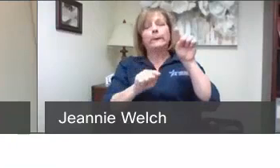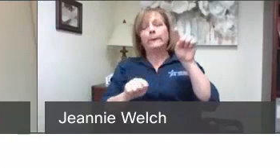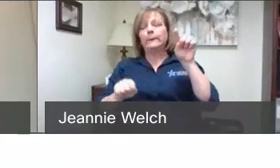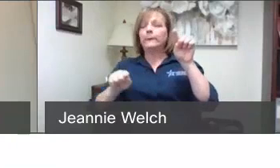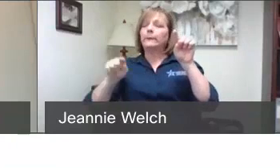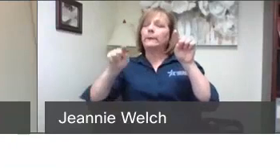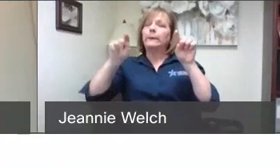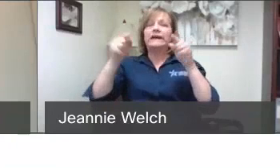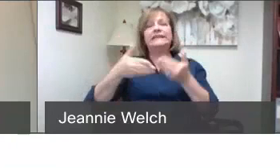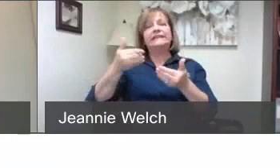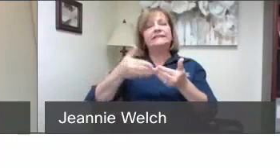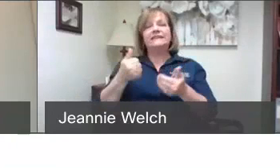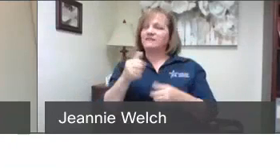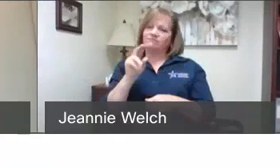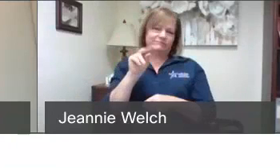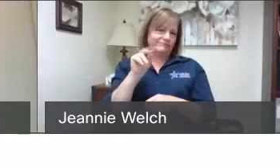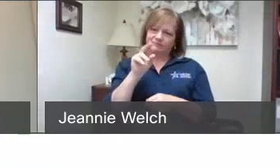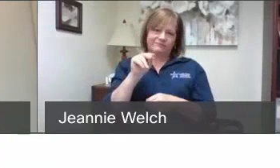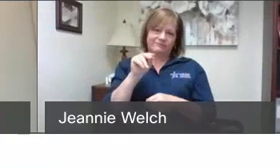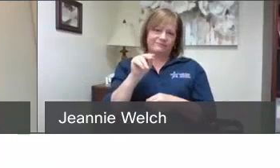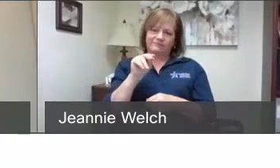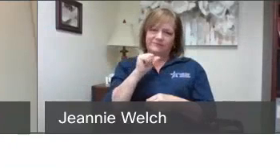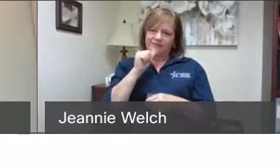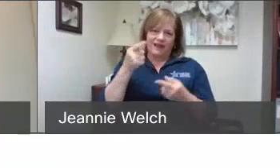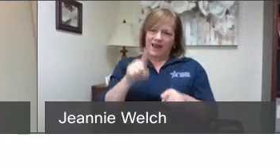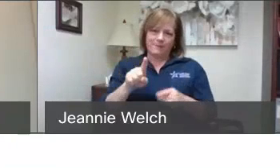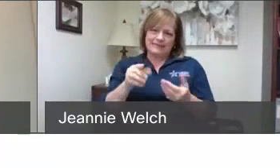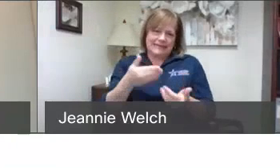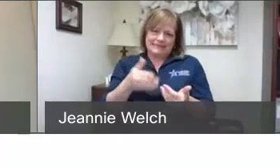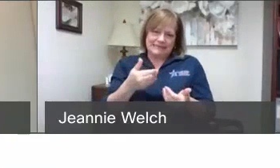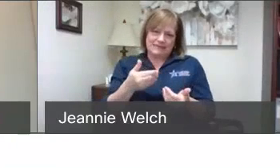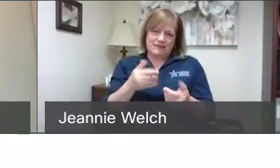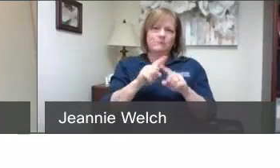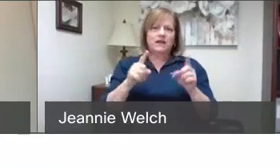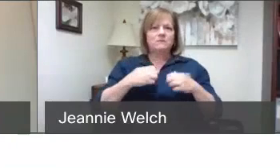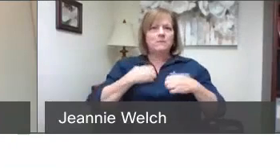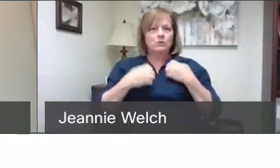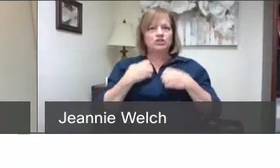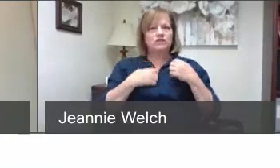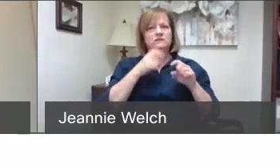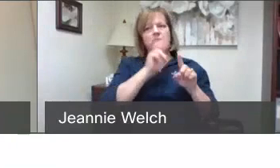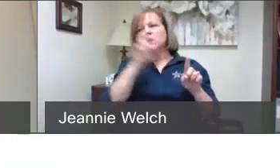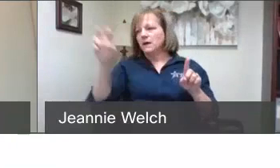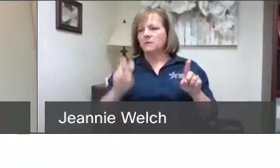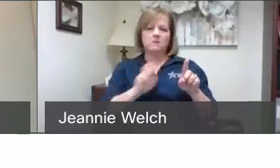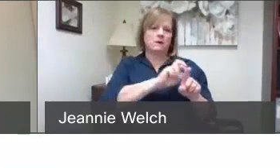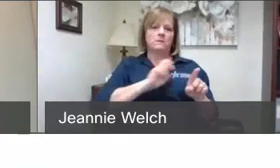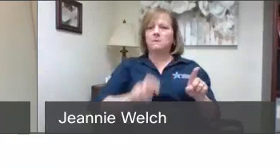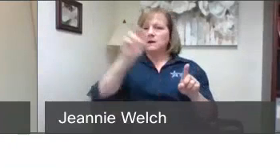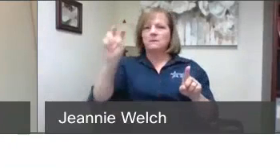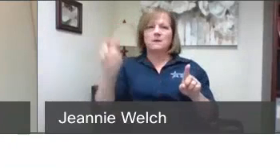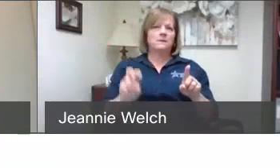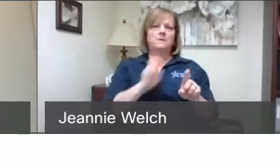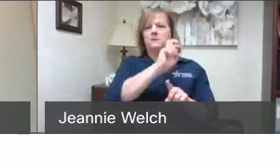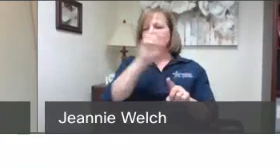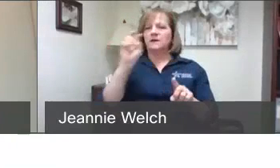bam, things are in order. No, it's emotions, and it's emotions that we cannot control. So